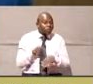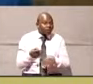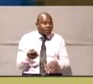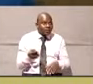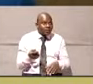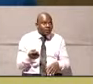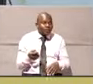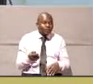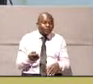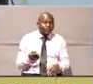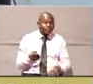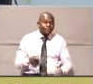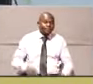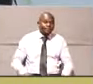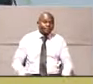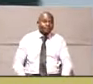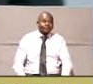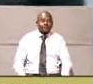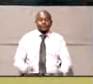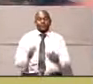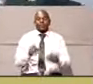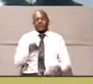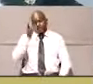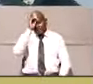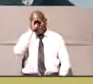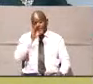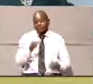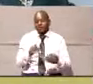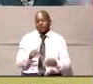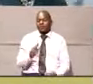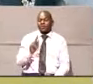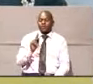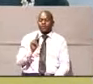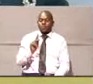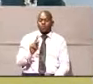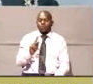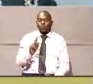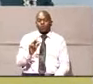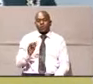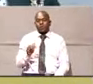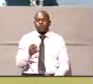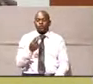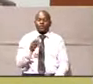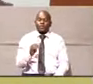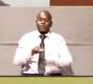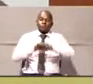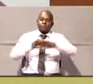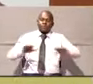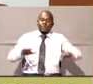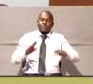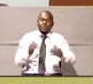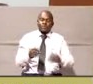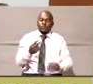And by the way... It is alleged that Wilberforce Waka Njagala applied for 20 acres in Bierima, but